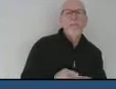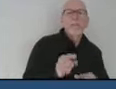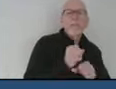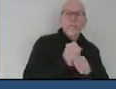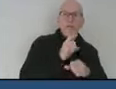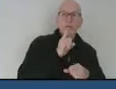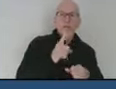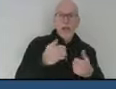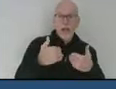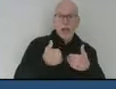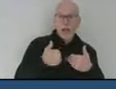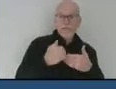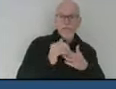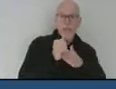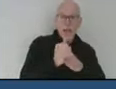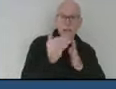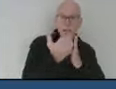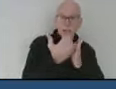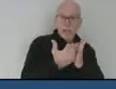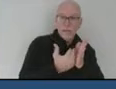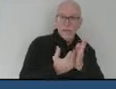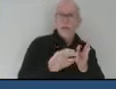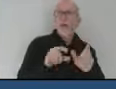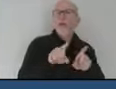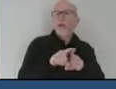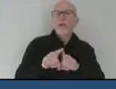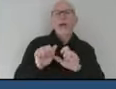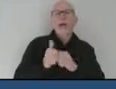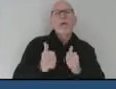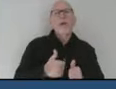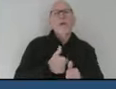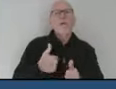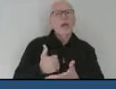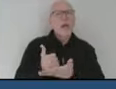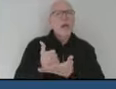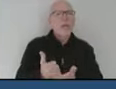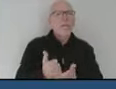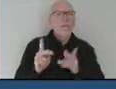is there guidance out there, but how can we help folks